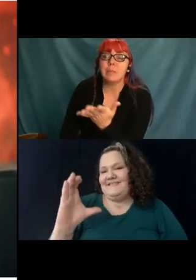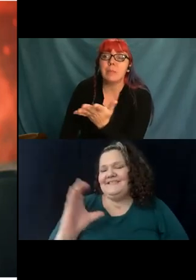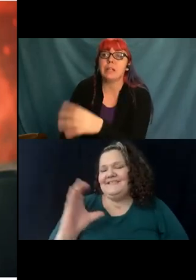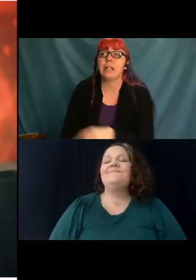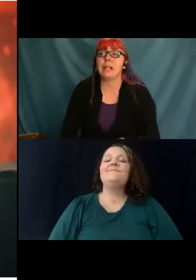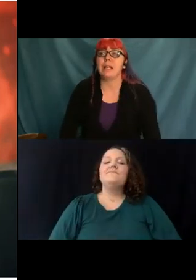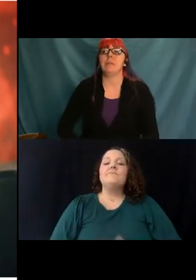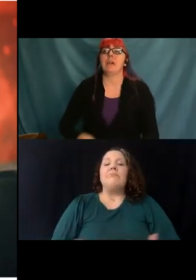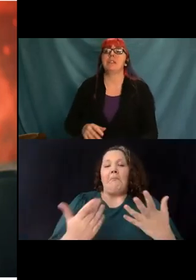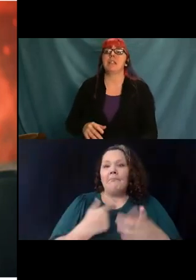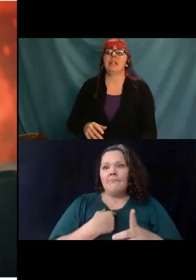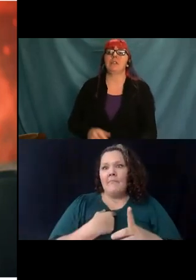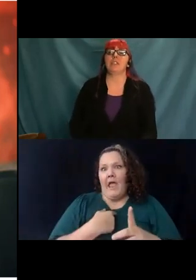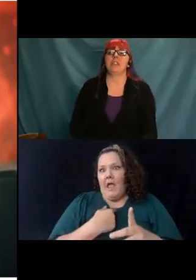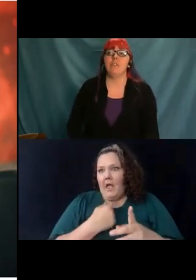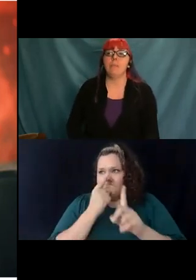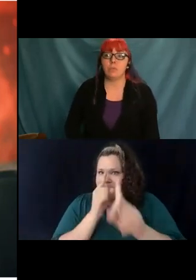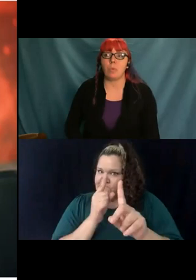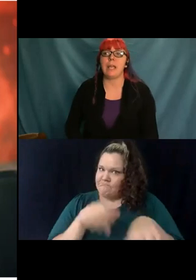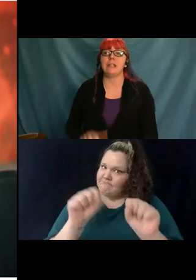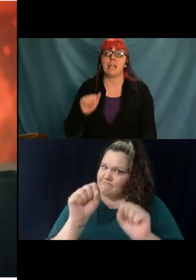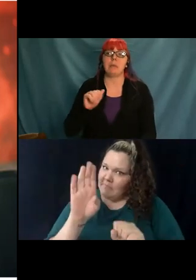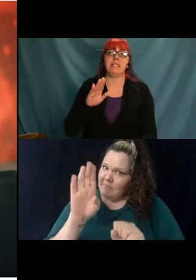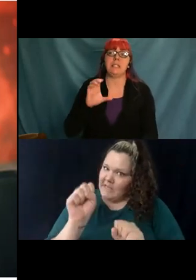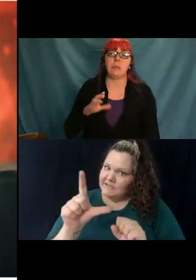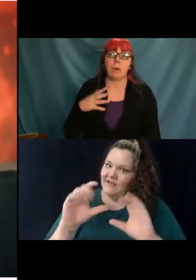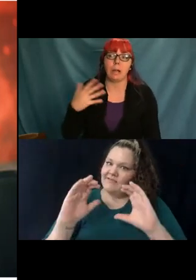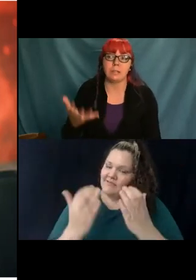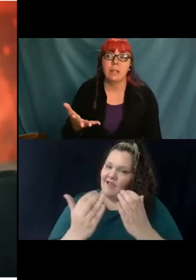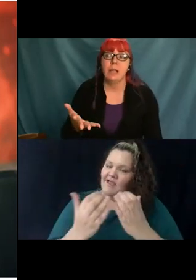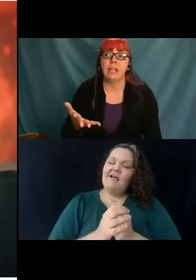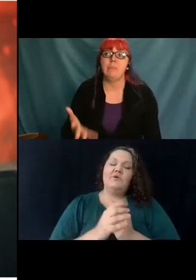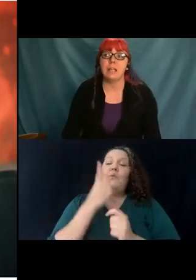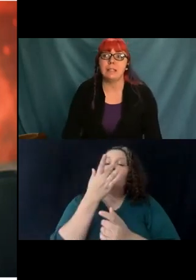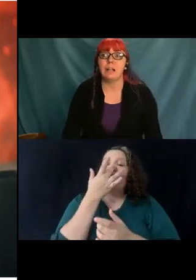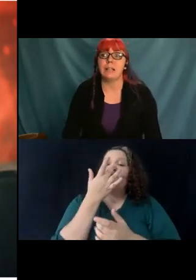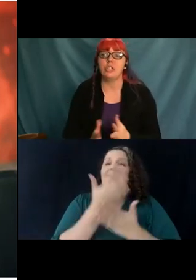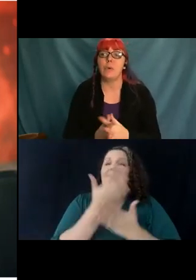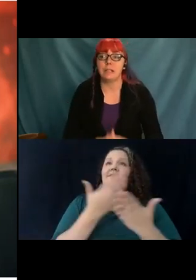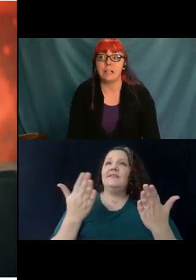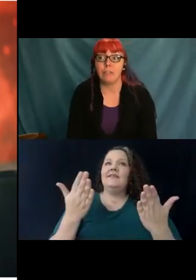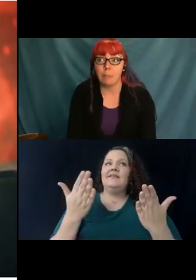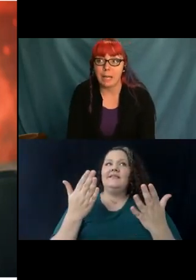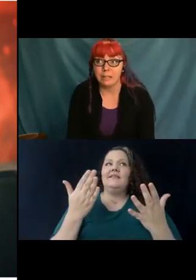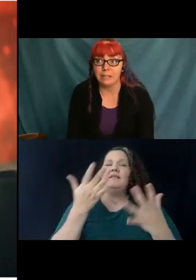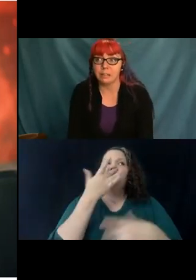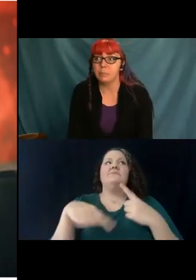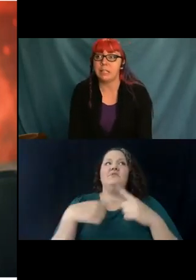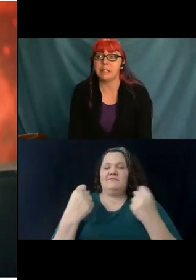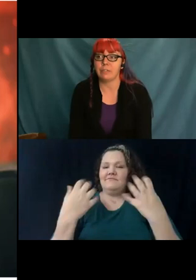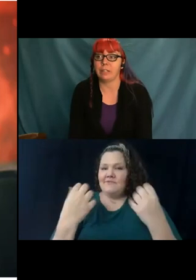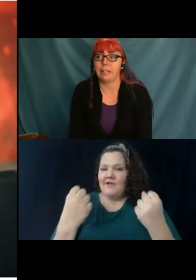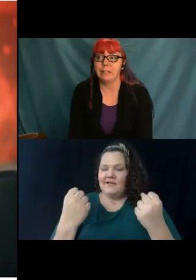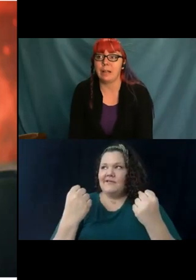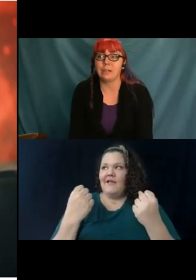Even a simple thing like in American Sign Language, the alphabet is one-handed, ABC, whereas in BSL, it's a two-handed alphabet. It's done